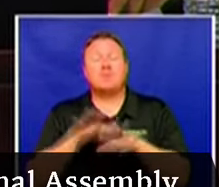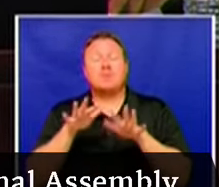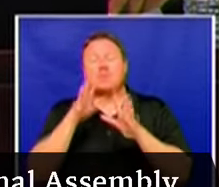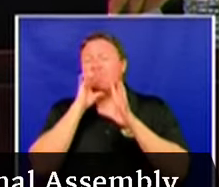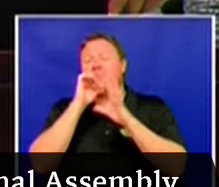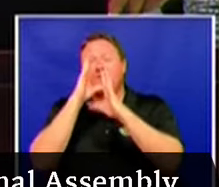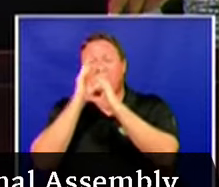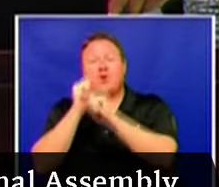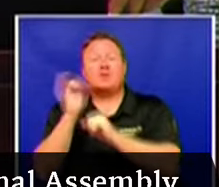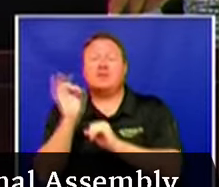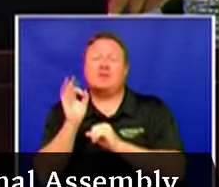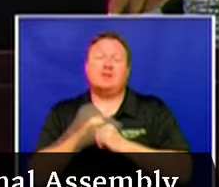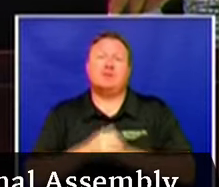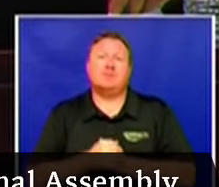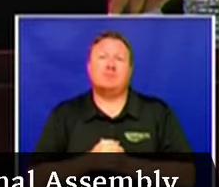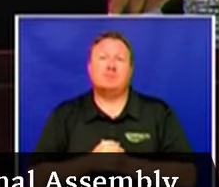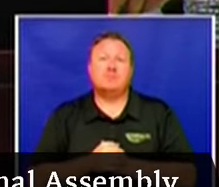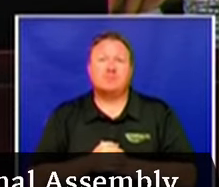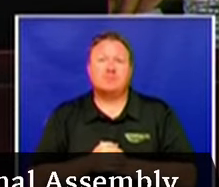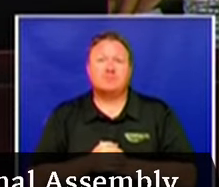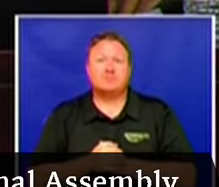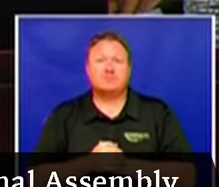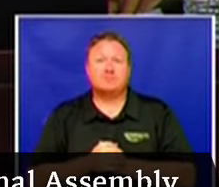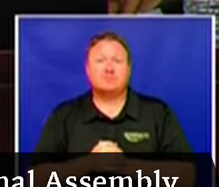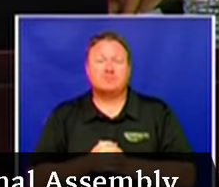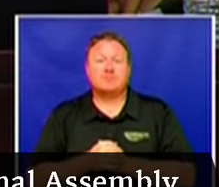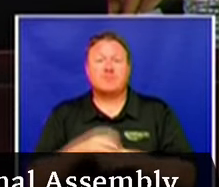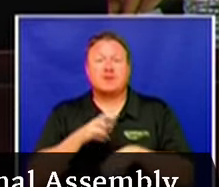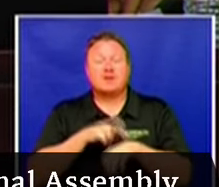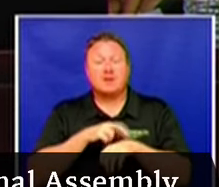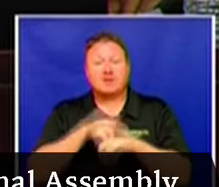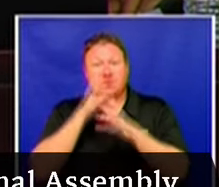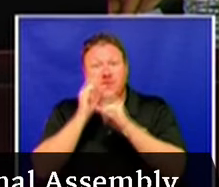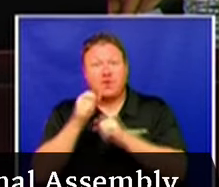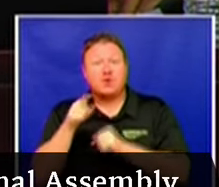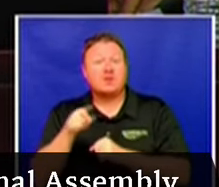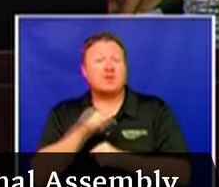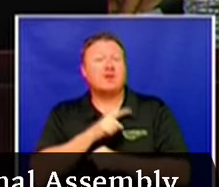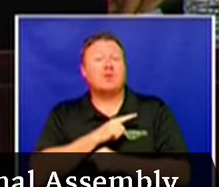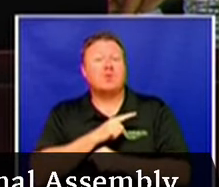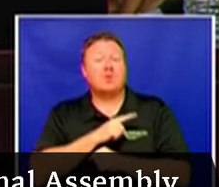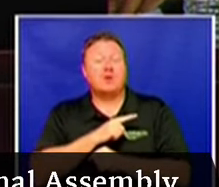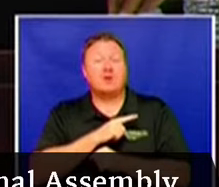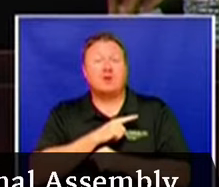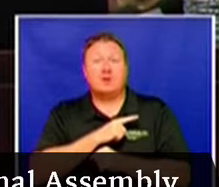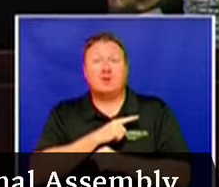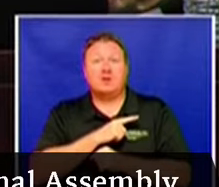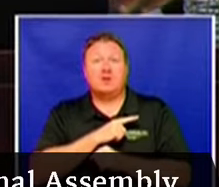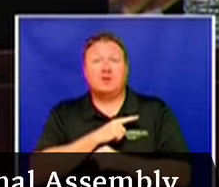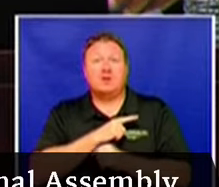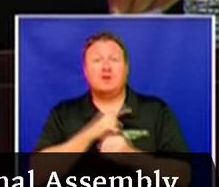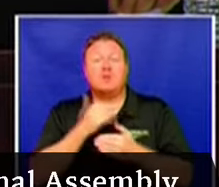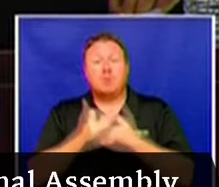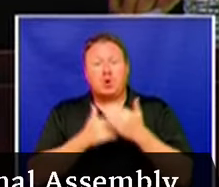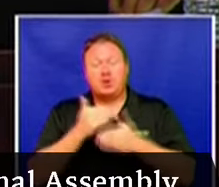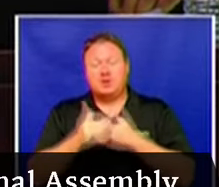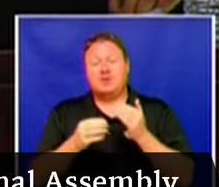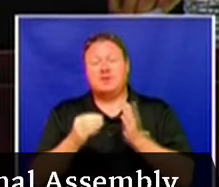attention to. And we do need to pay attention to that, that there should be due